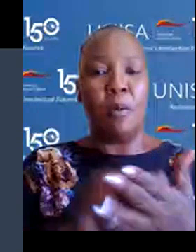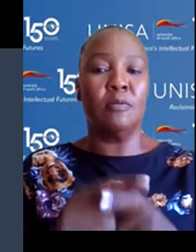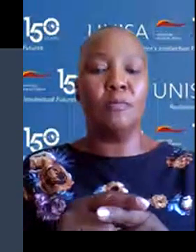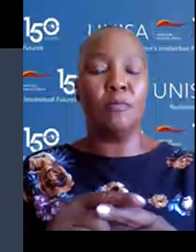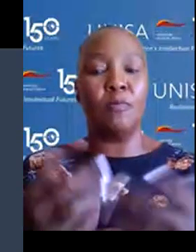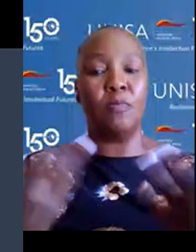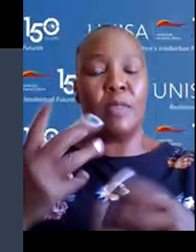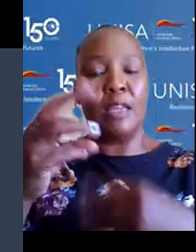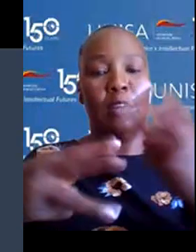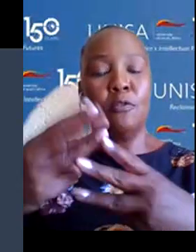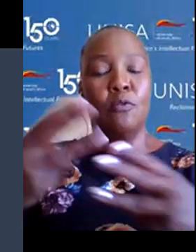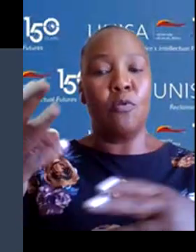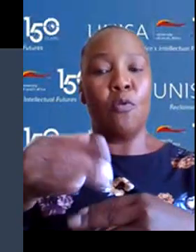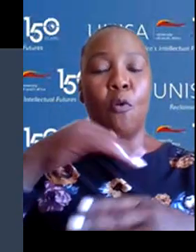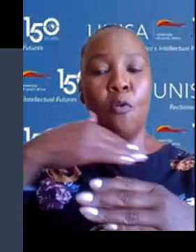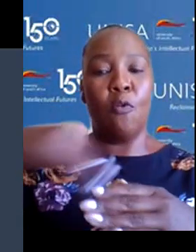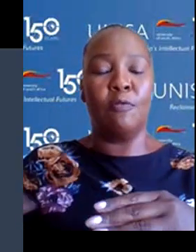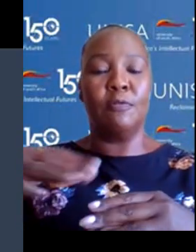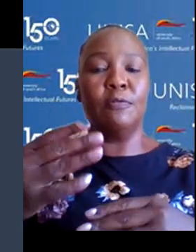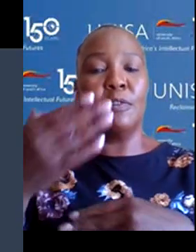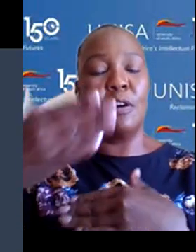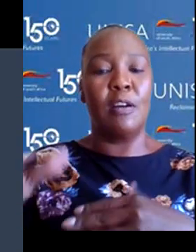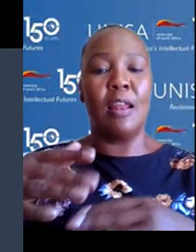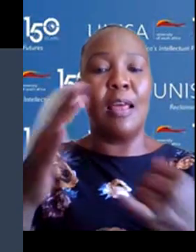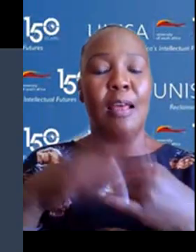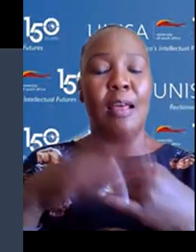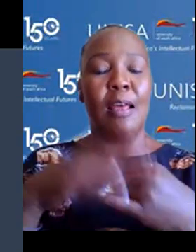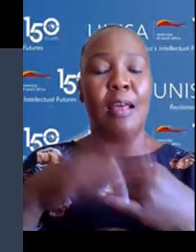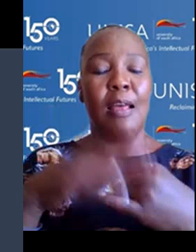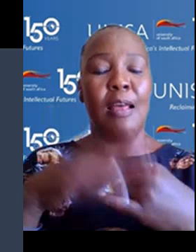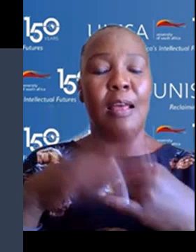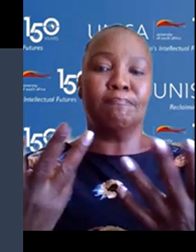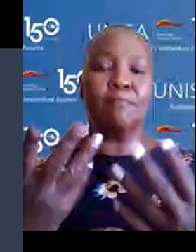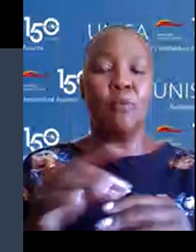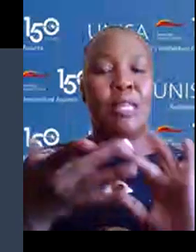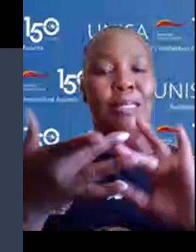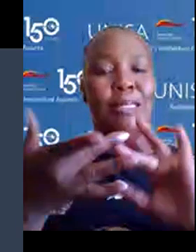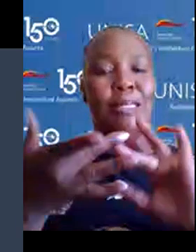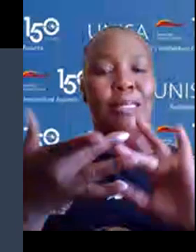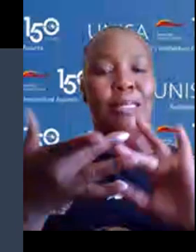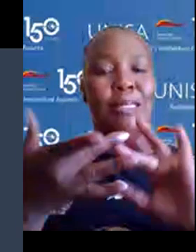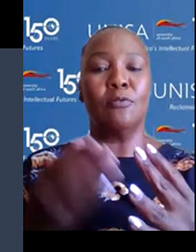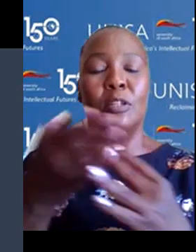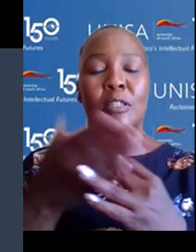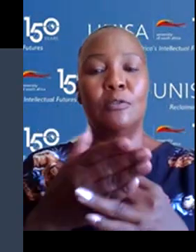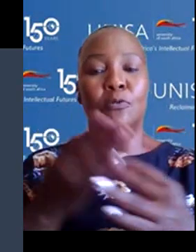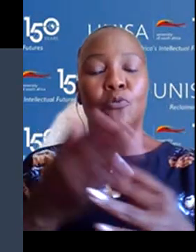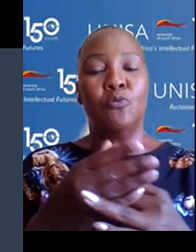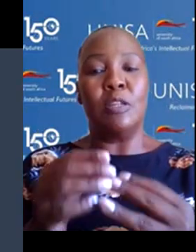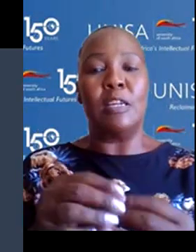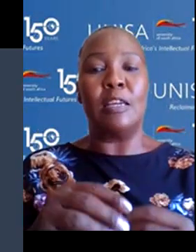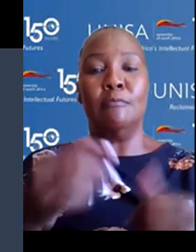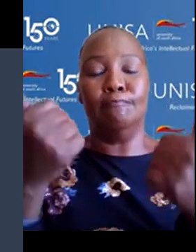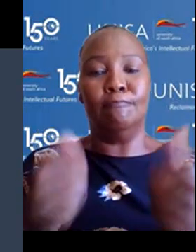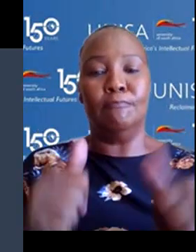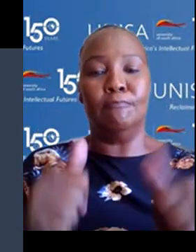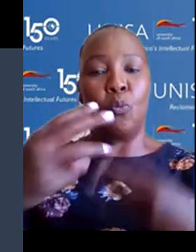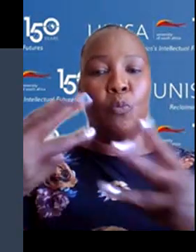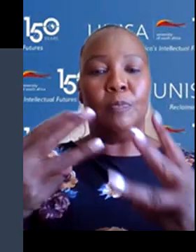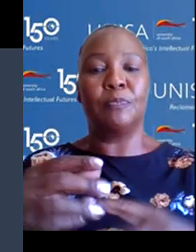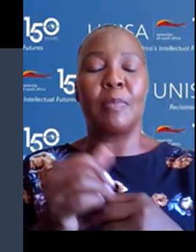work offline as well. So you can work offline, and then when you've got internet connection, then you can synchronize. And it does it automatically